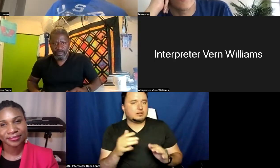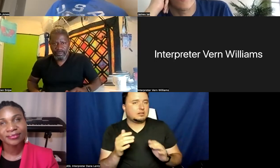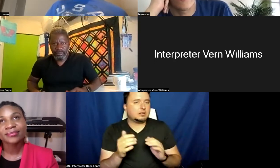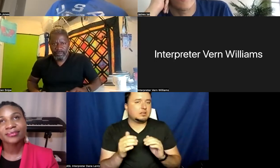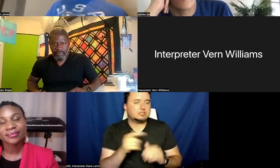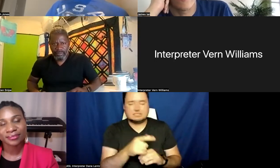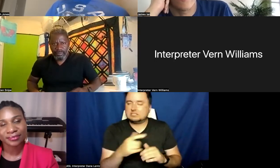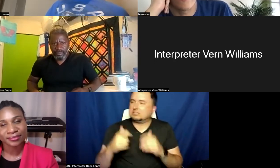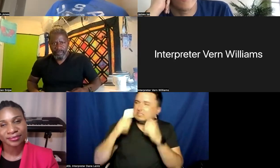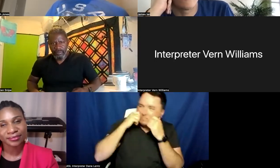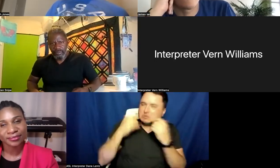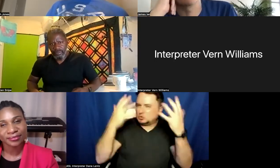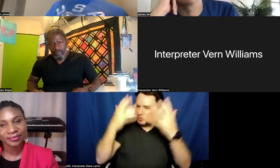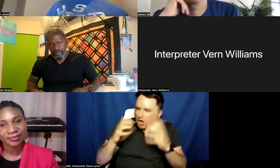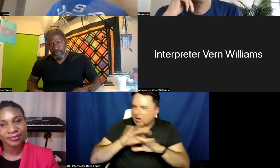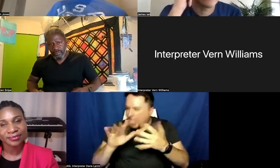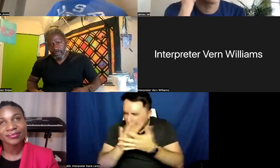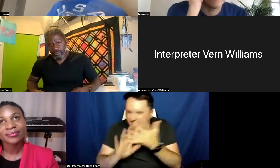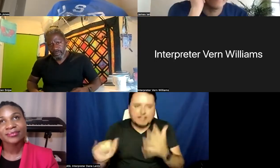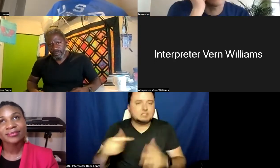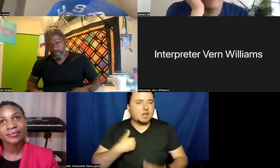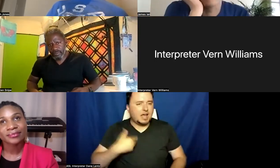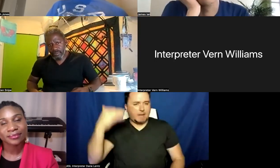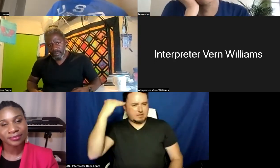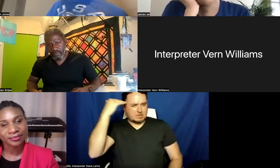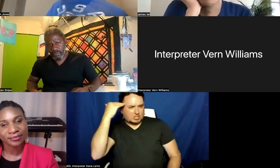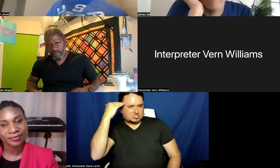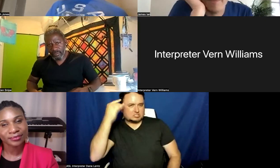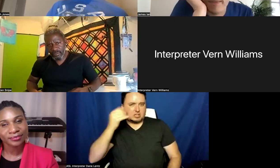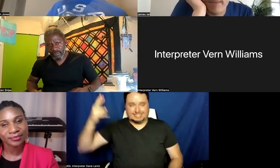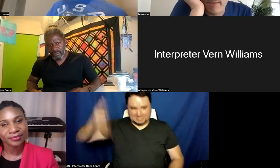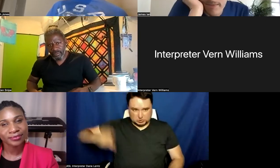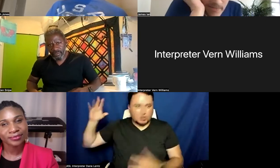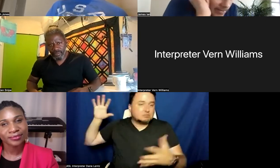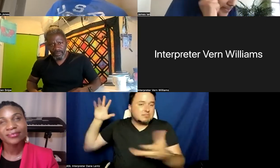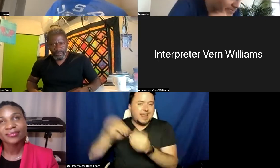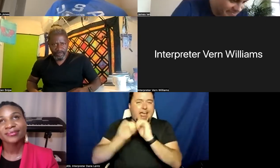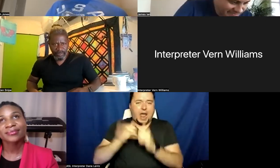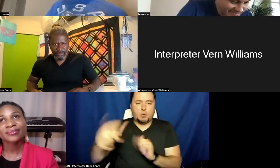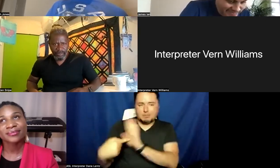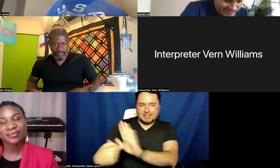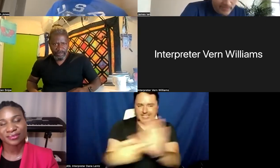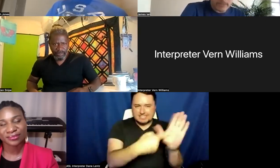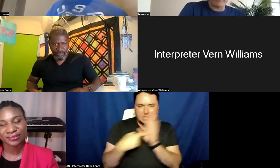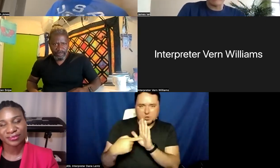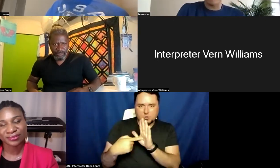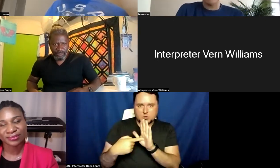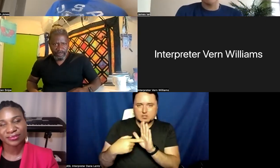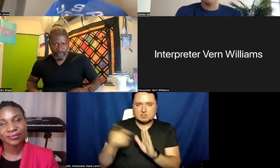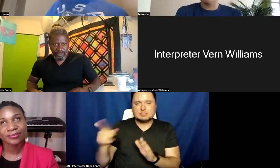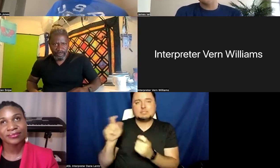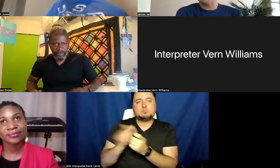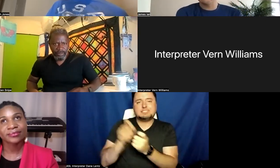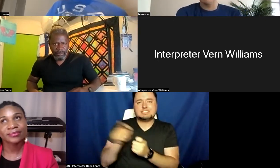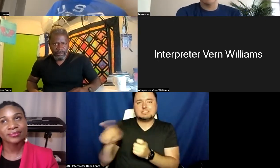dark? So I'm conscious historically of how that plays out, particularly